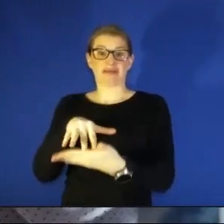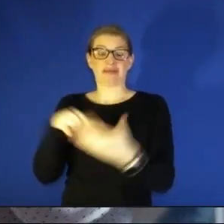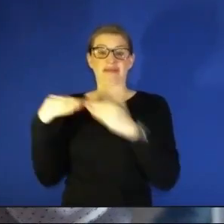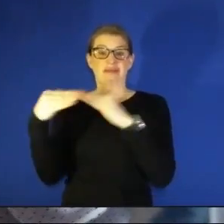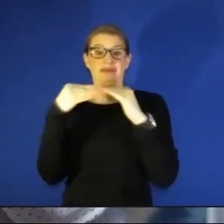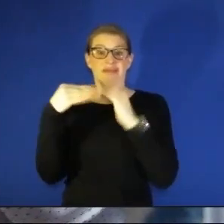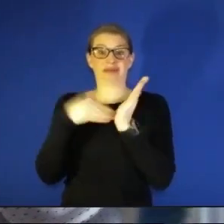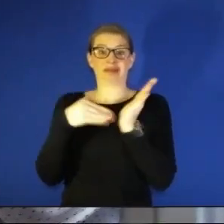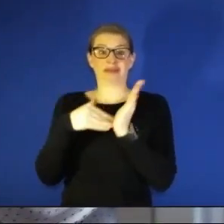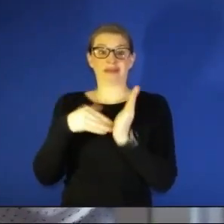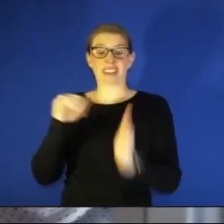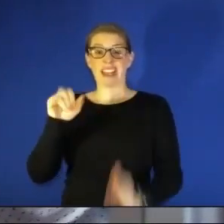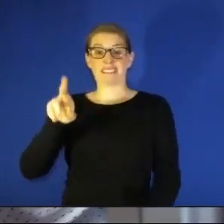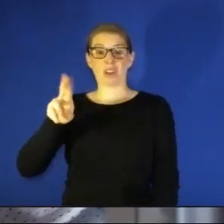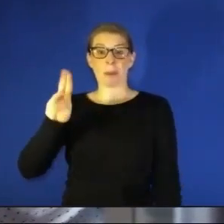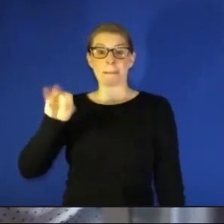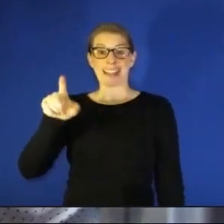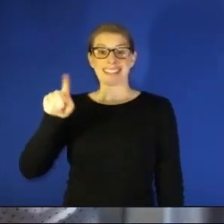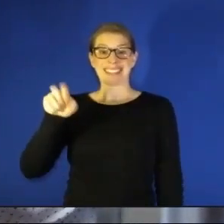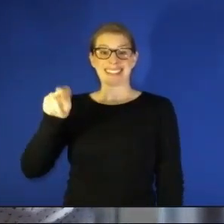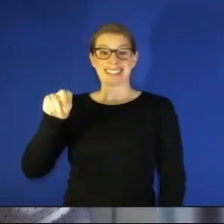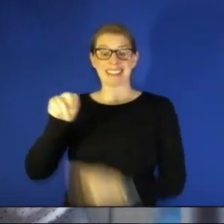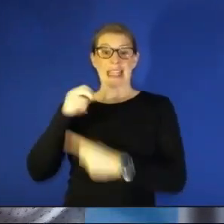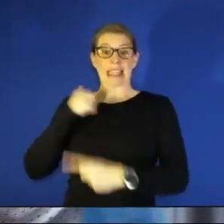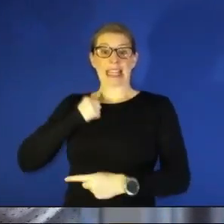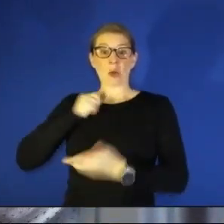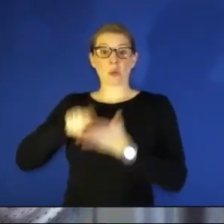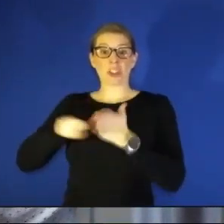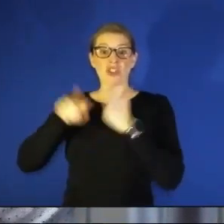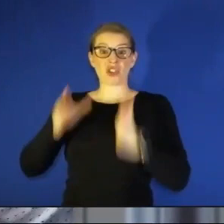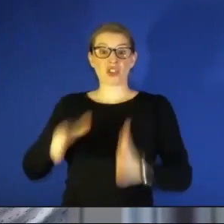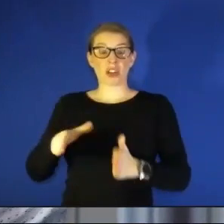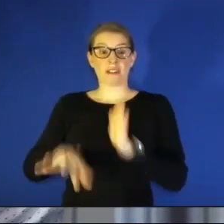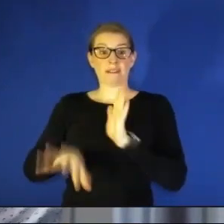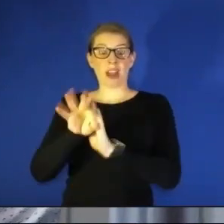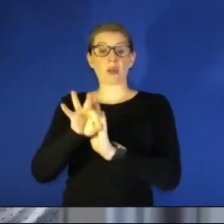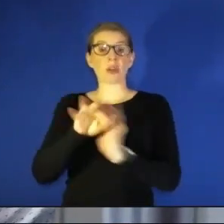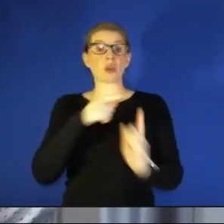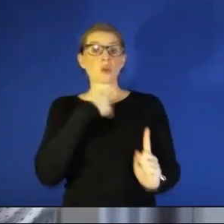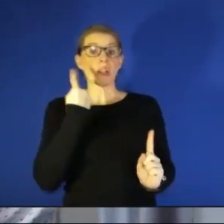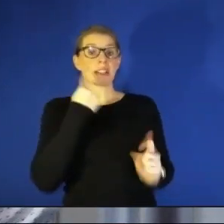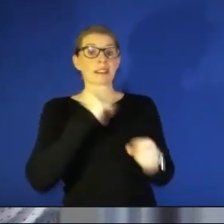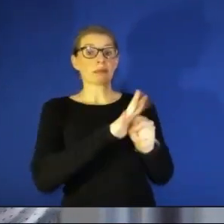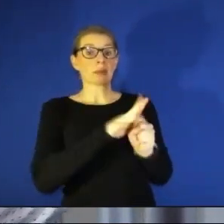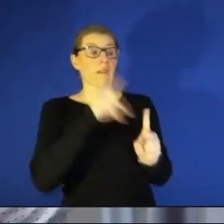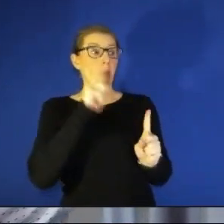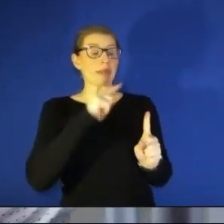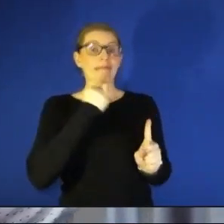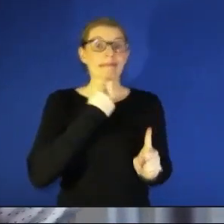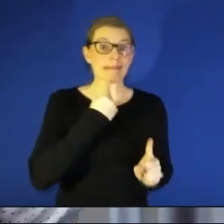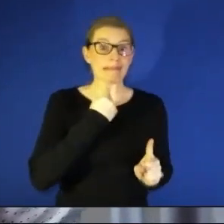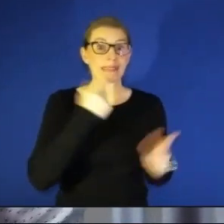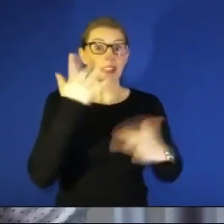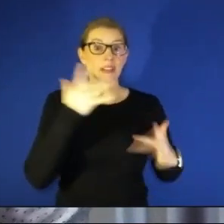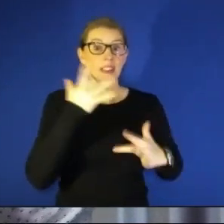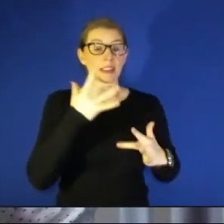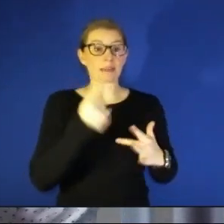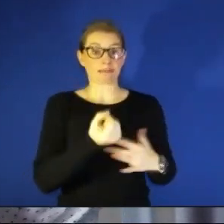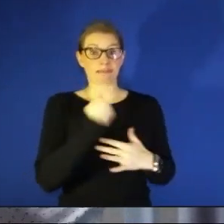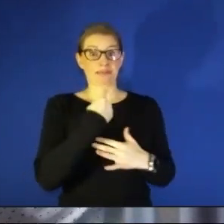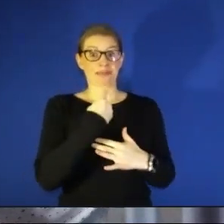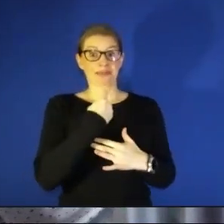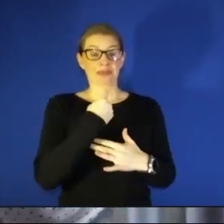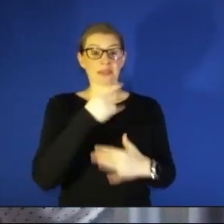McMaster's University in Canada. The researchers found that COVID patients at risk of severe illness who received ivermectin did absolutely